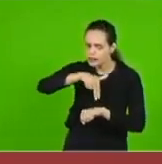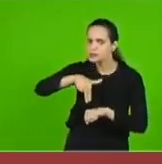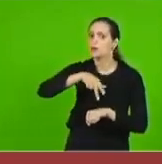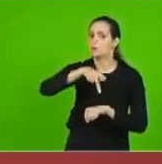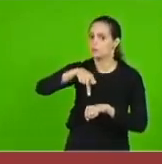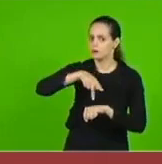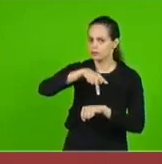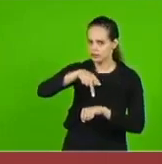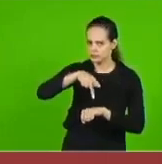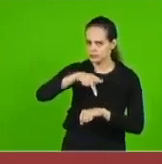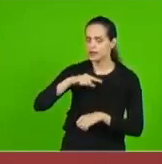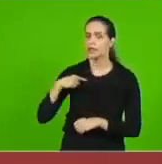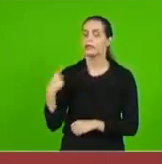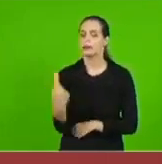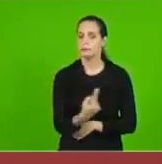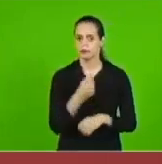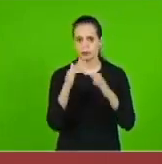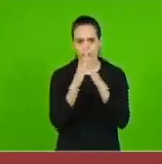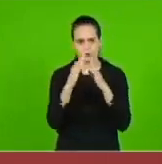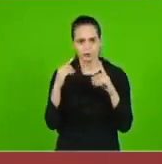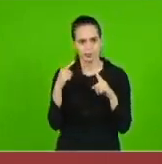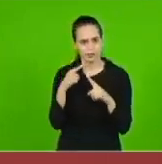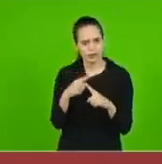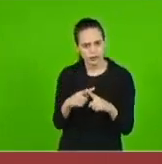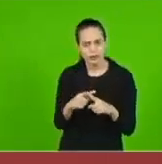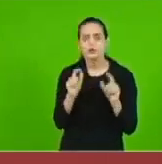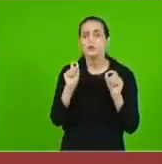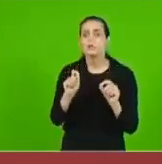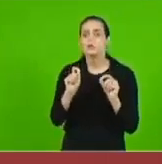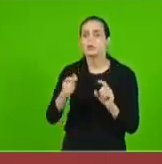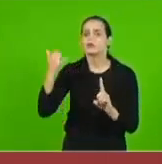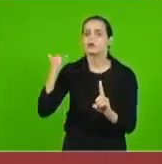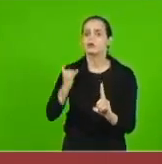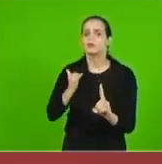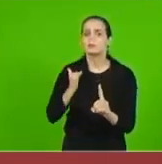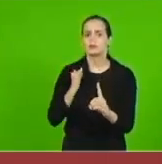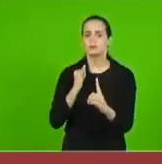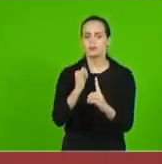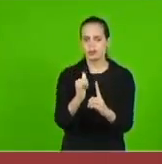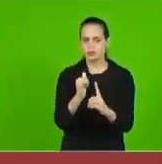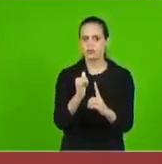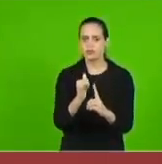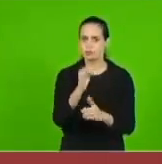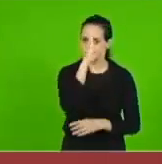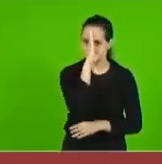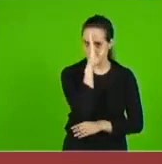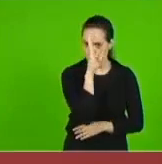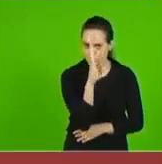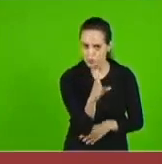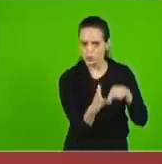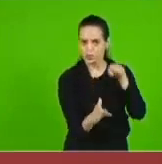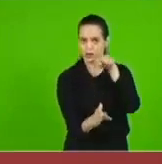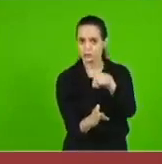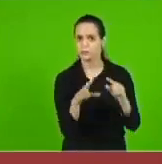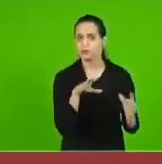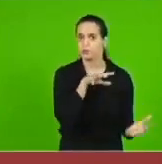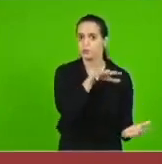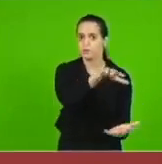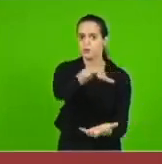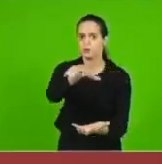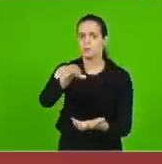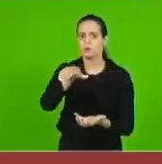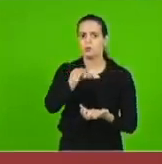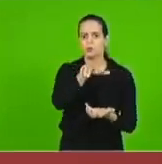the provisions, or actually predictions, the prophetic predictions that are geared toward the